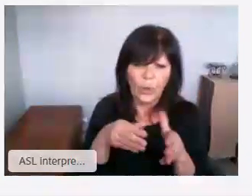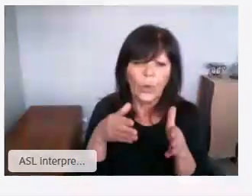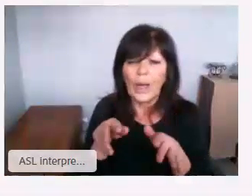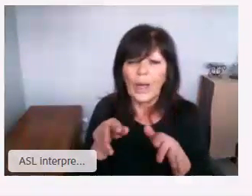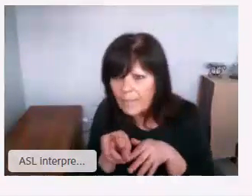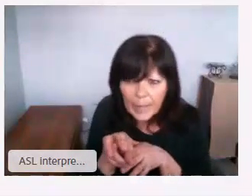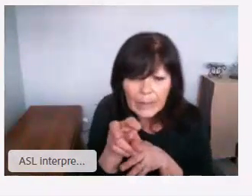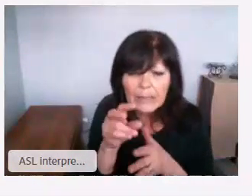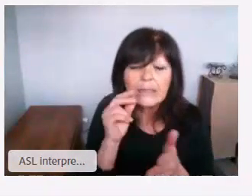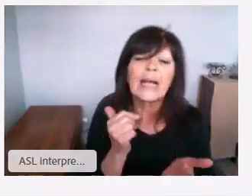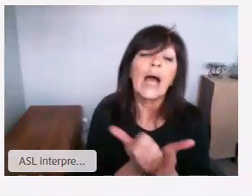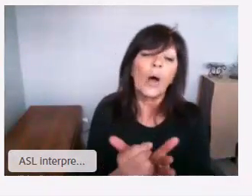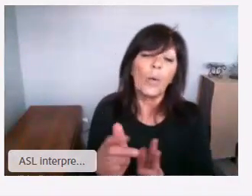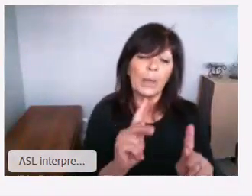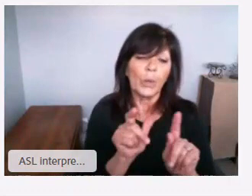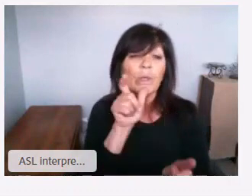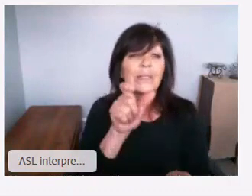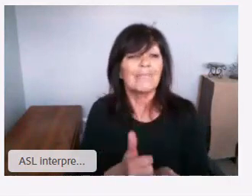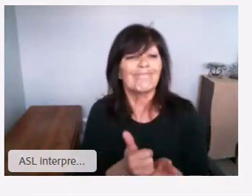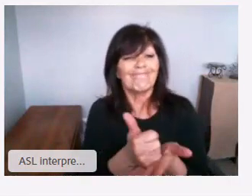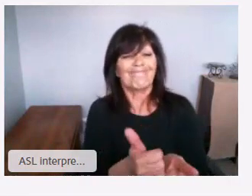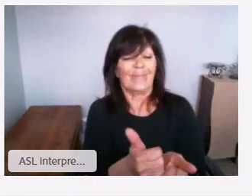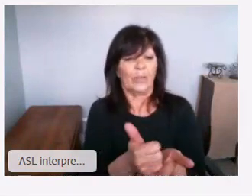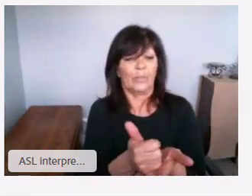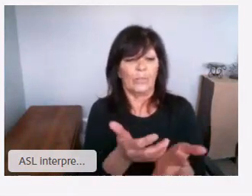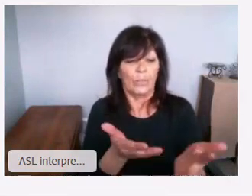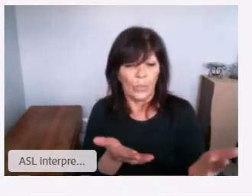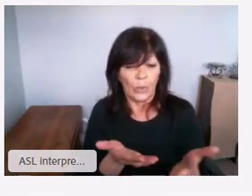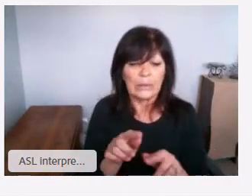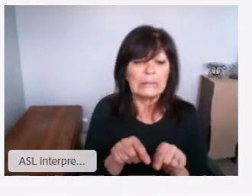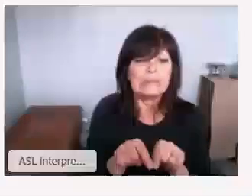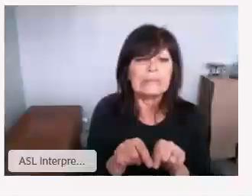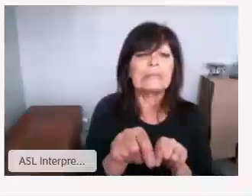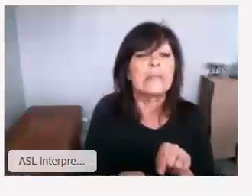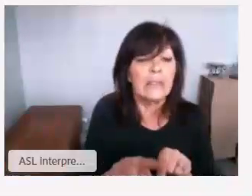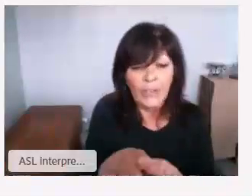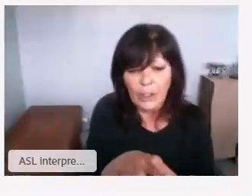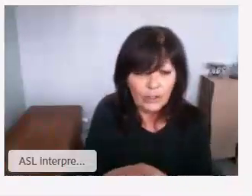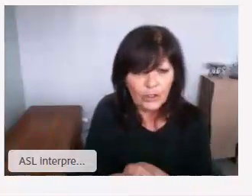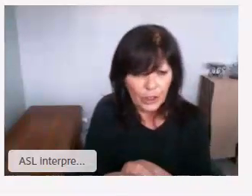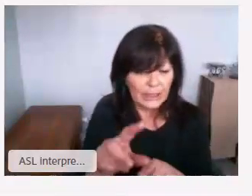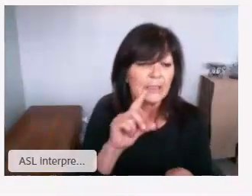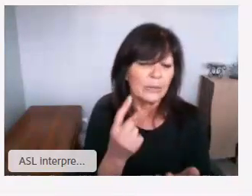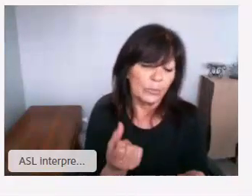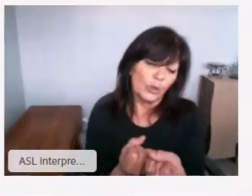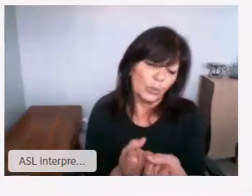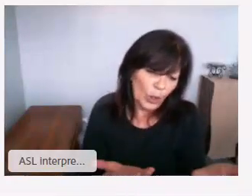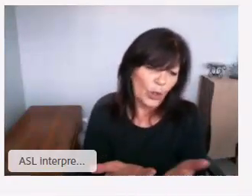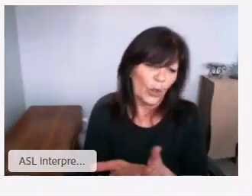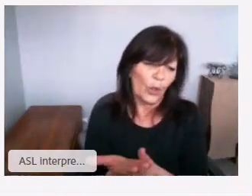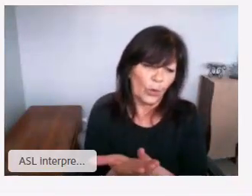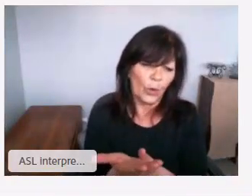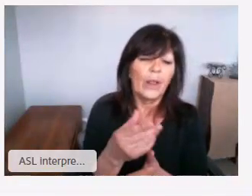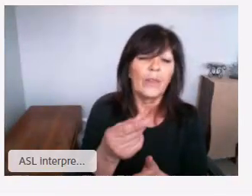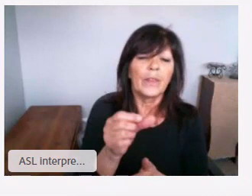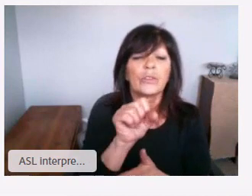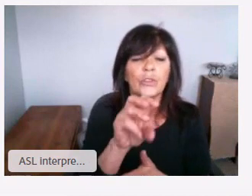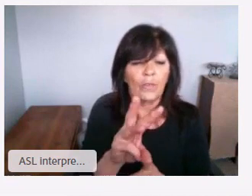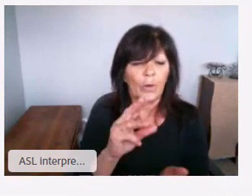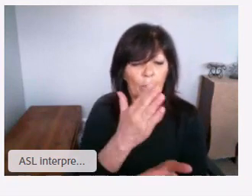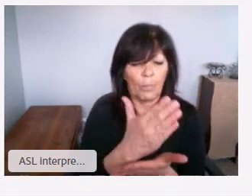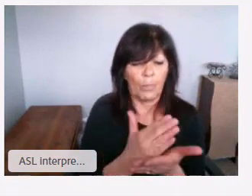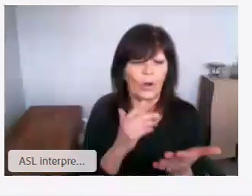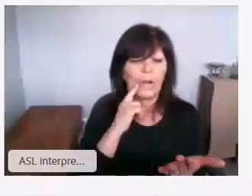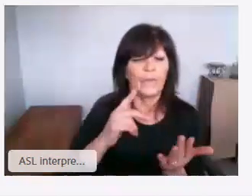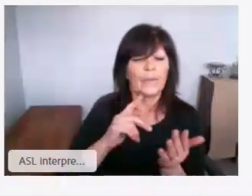help individuals who need additional help during the last 100 feet of their journey, so that is supported through the smart infrastructure components of the complete trip